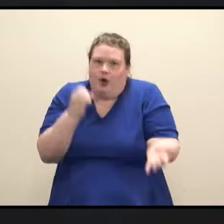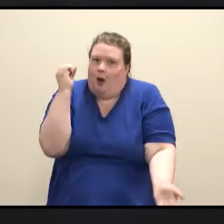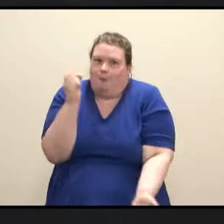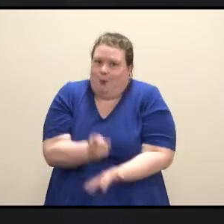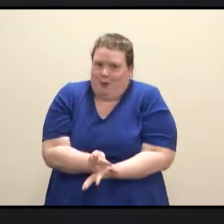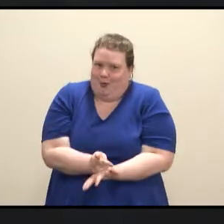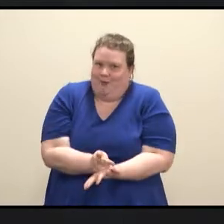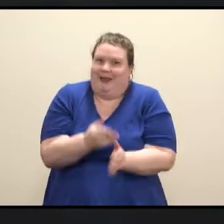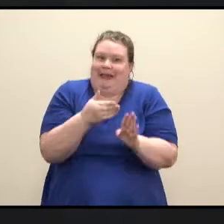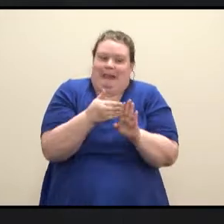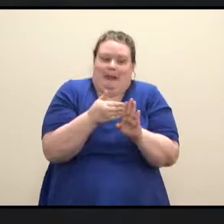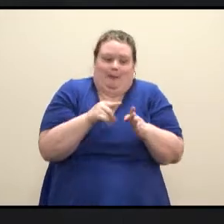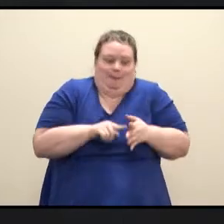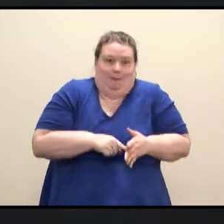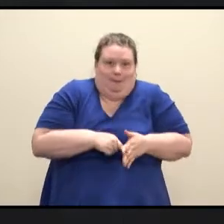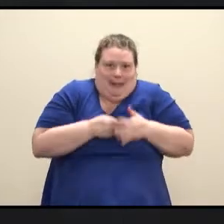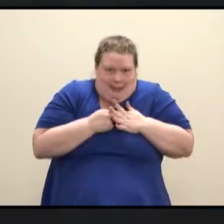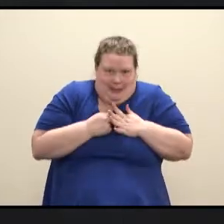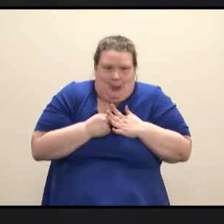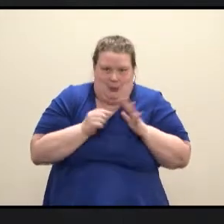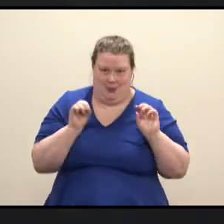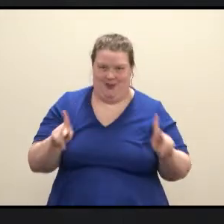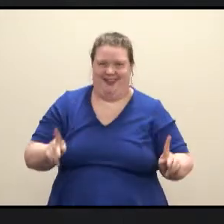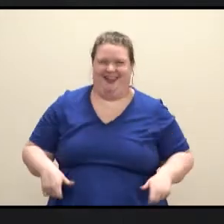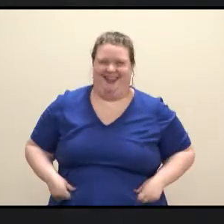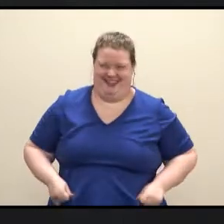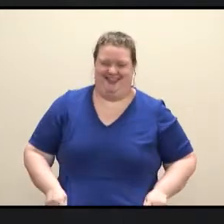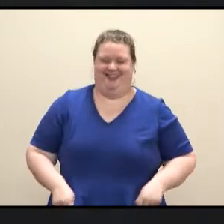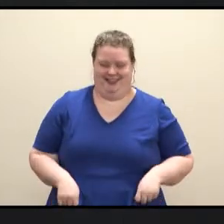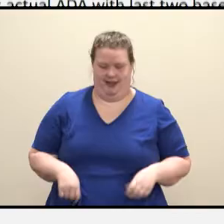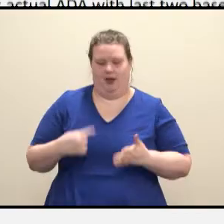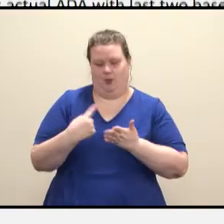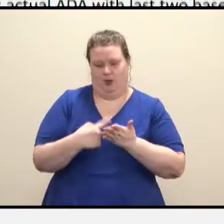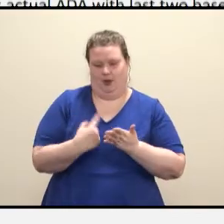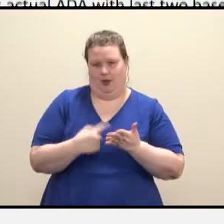about the general fund and what the base budget looks like at this point.